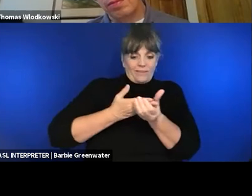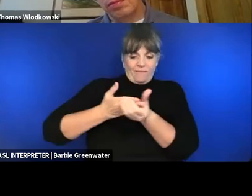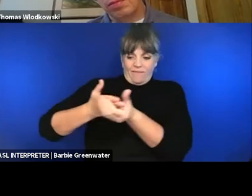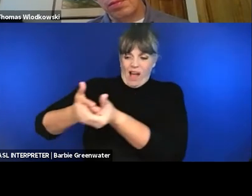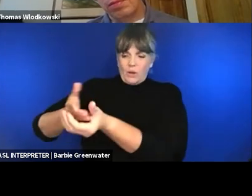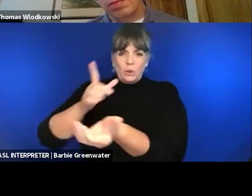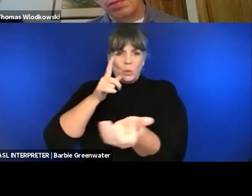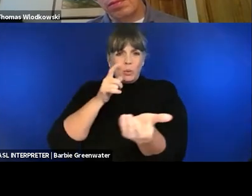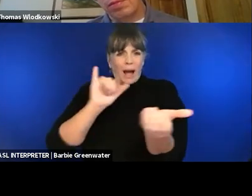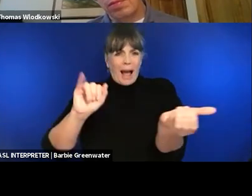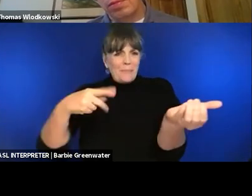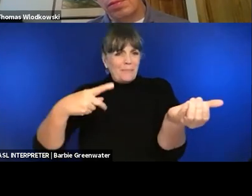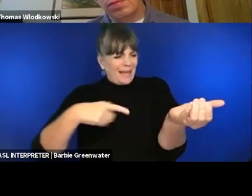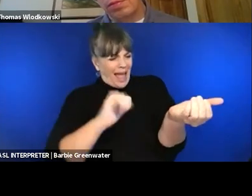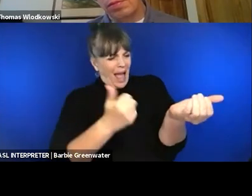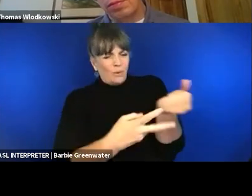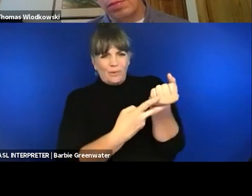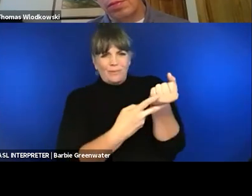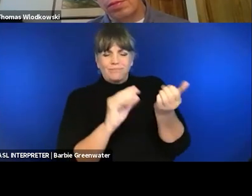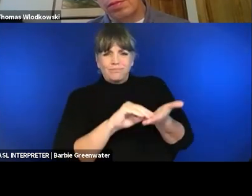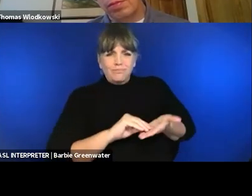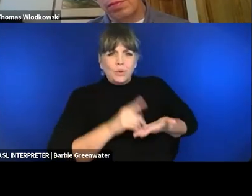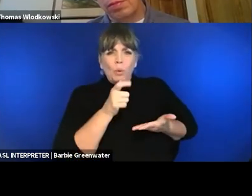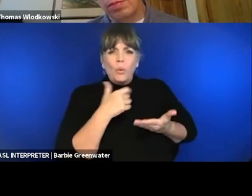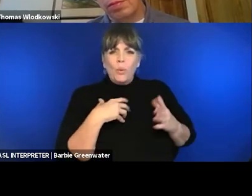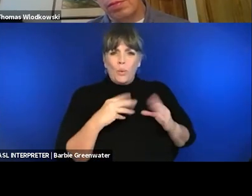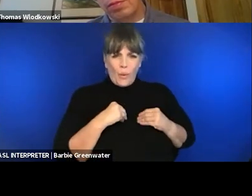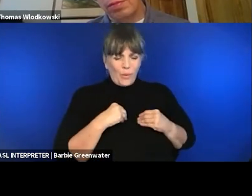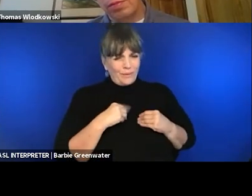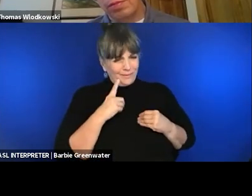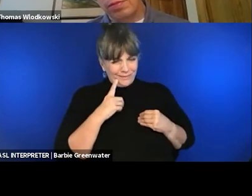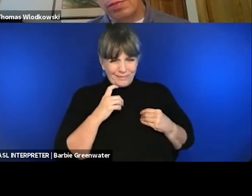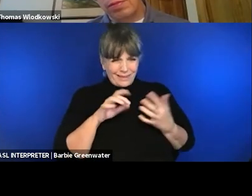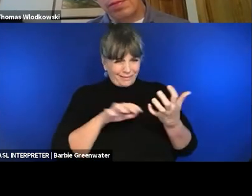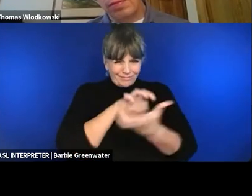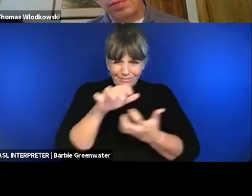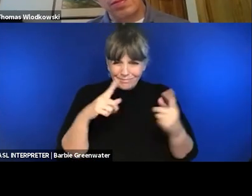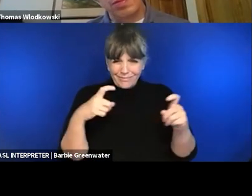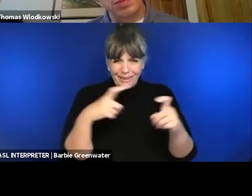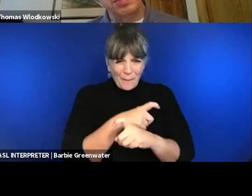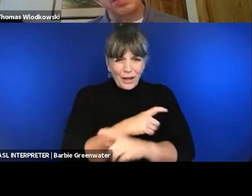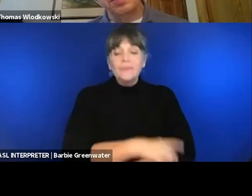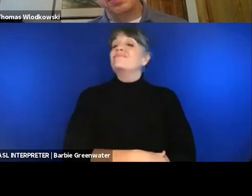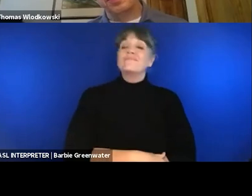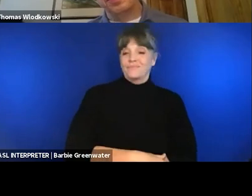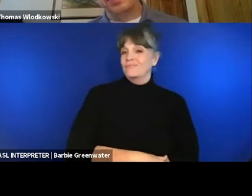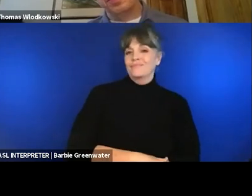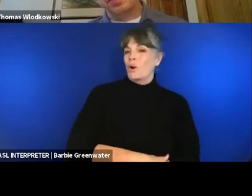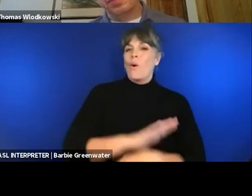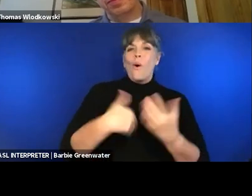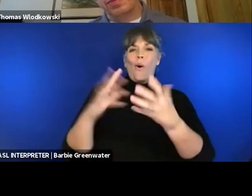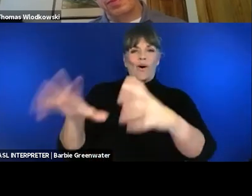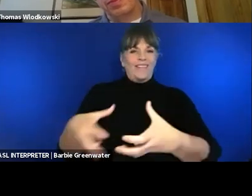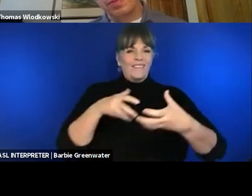how is the IP side of this work? It probably is a nightmare. It's all IFC Films property, which